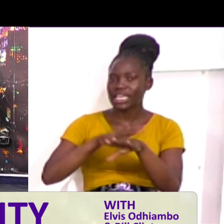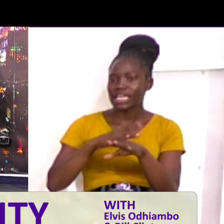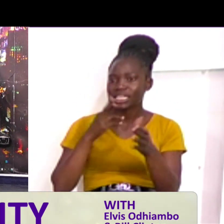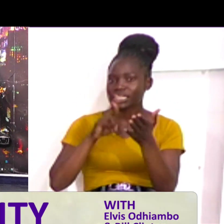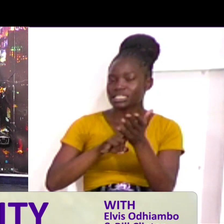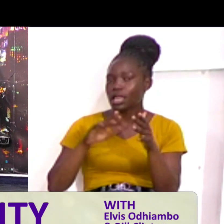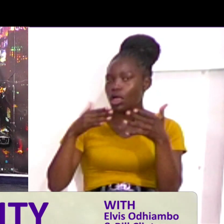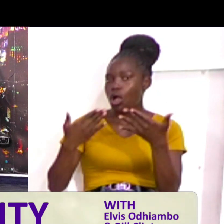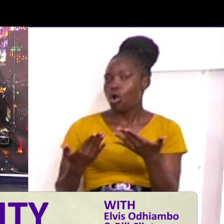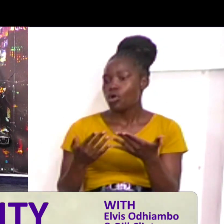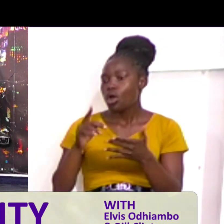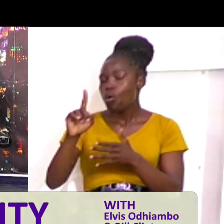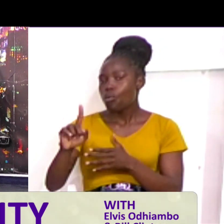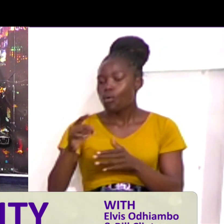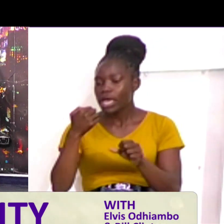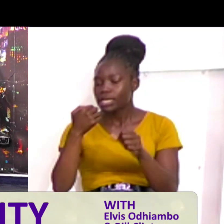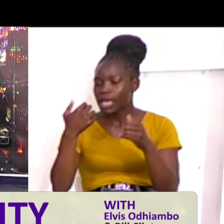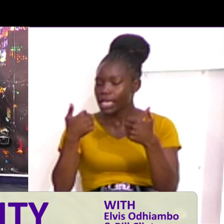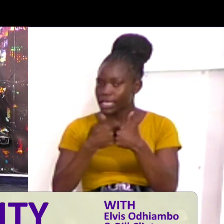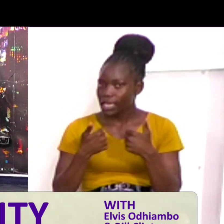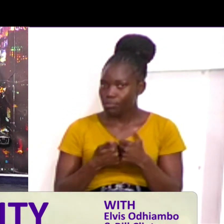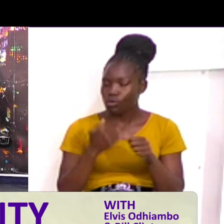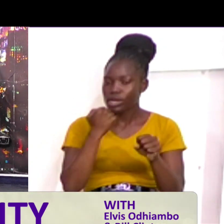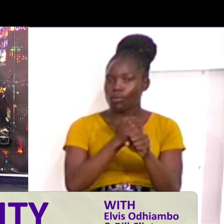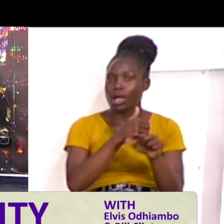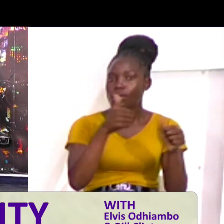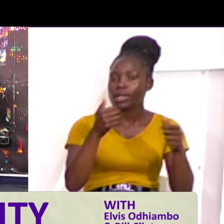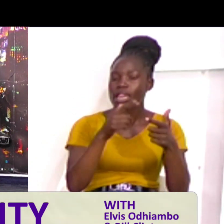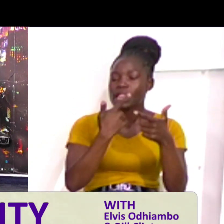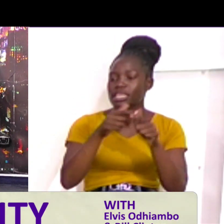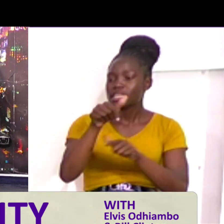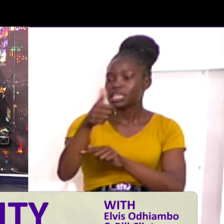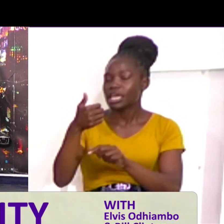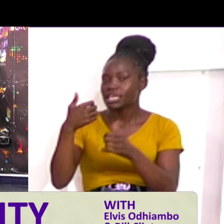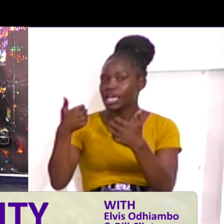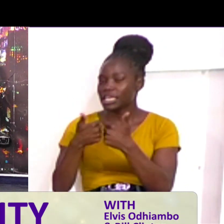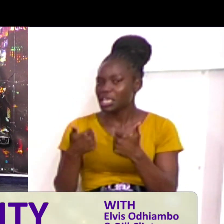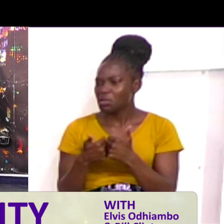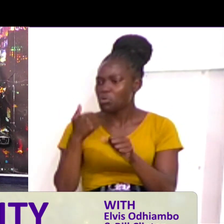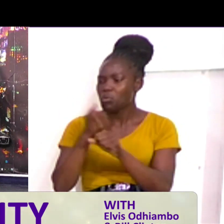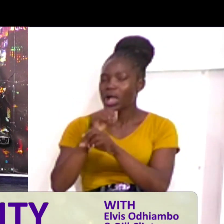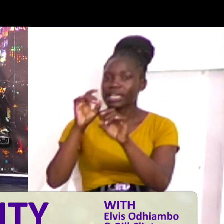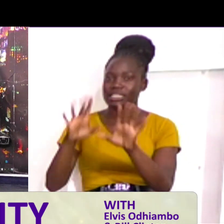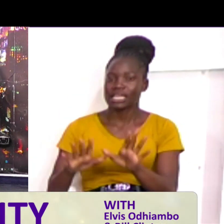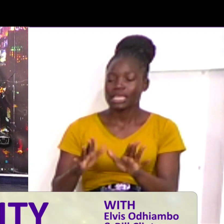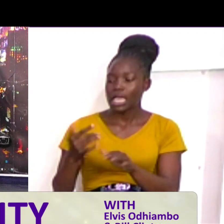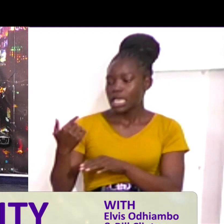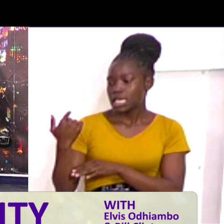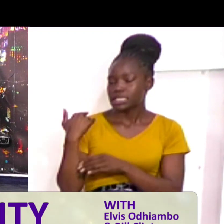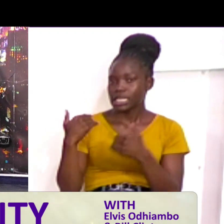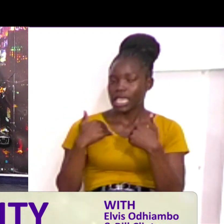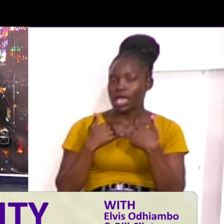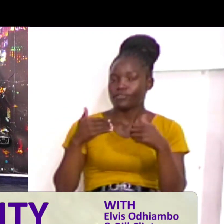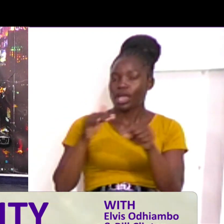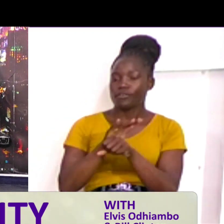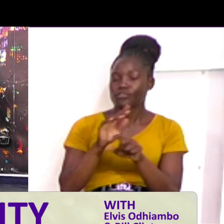is concerned? One game they're performing, the other game they're nowhere to be seen, because yesterday they had a full squad, you